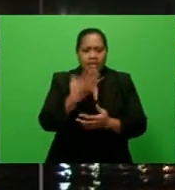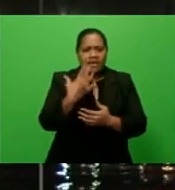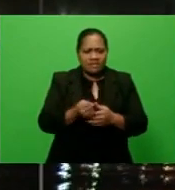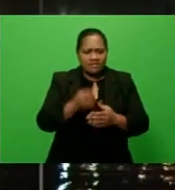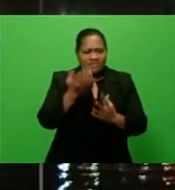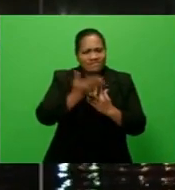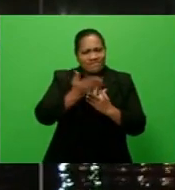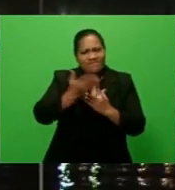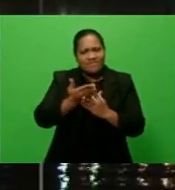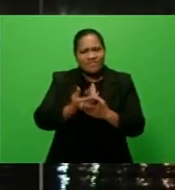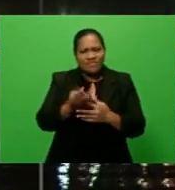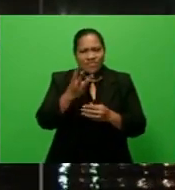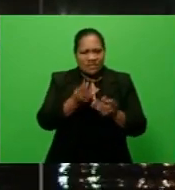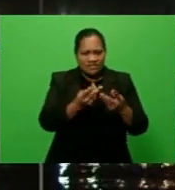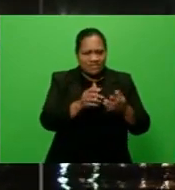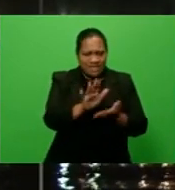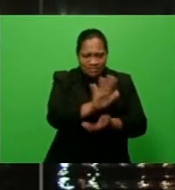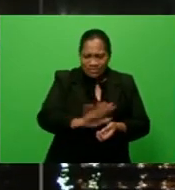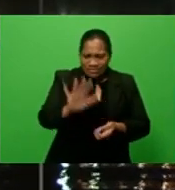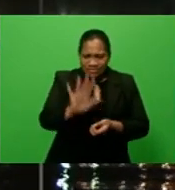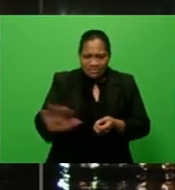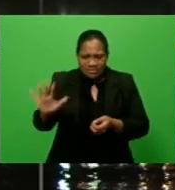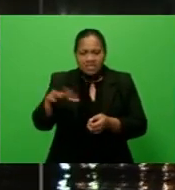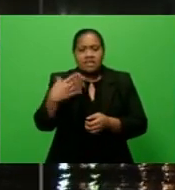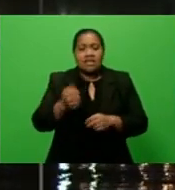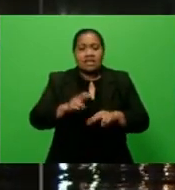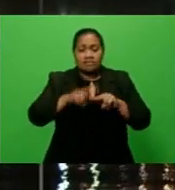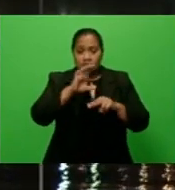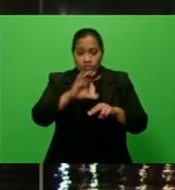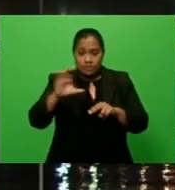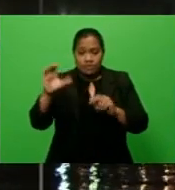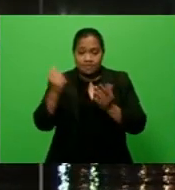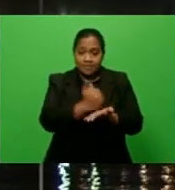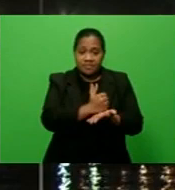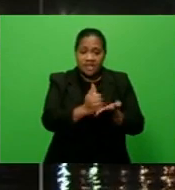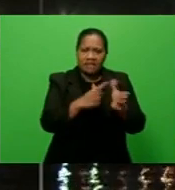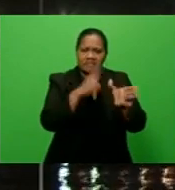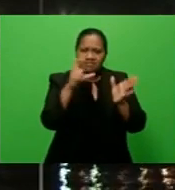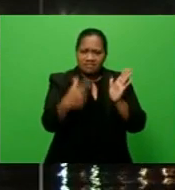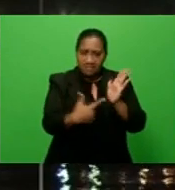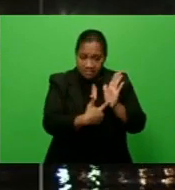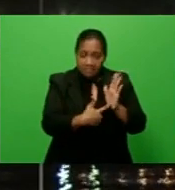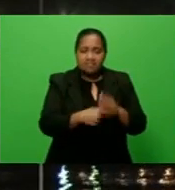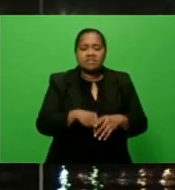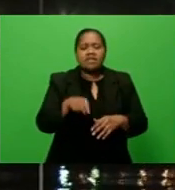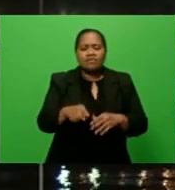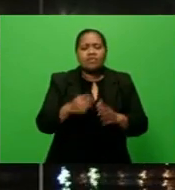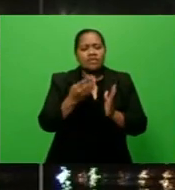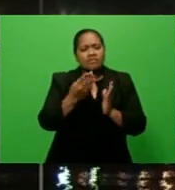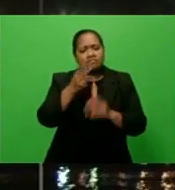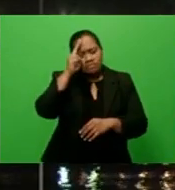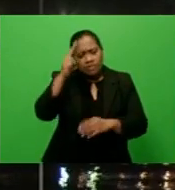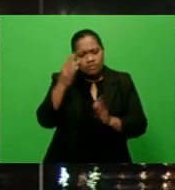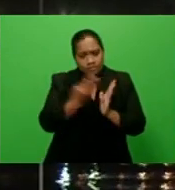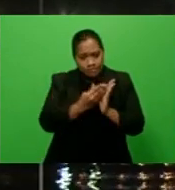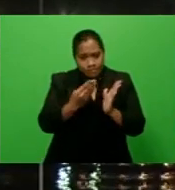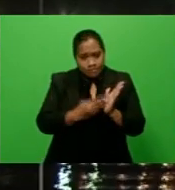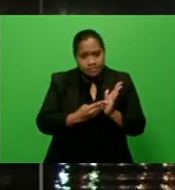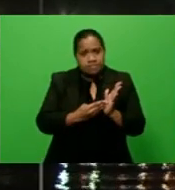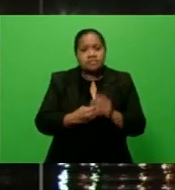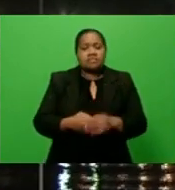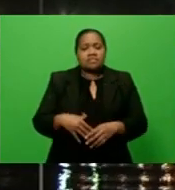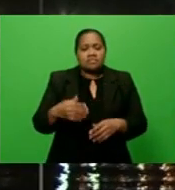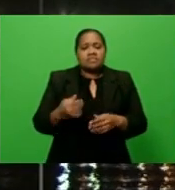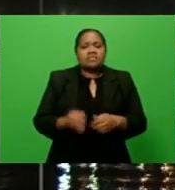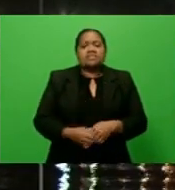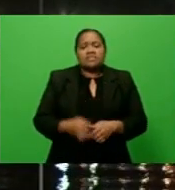the FCCC Act. A new section has been added to the Act as per the National Budget announcement, empowering the FCCC to